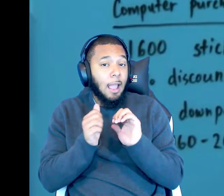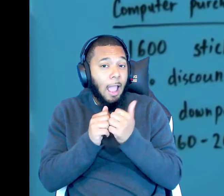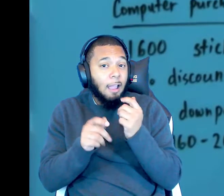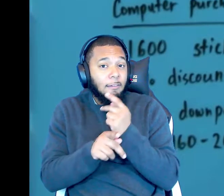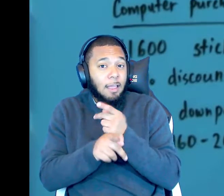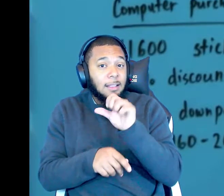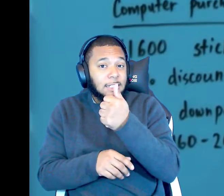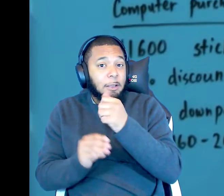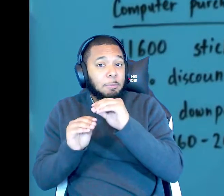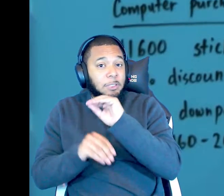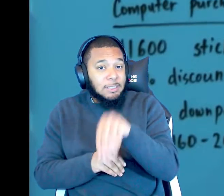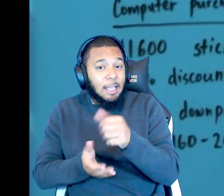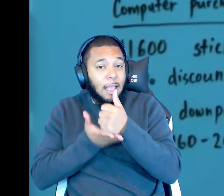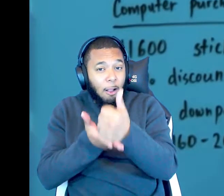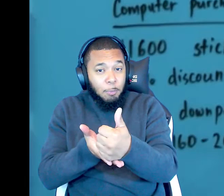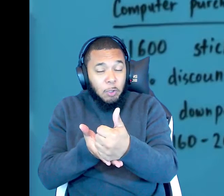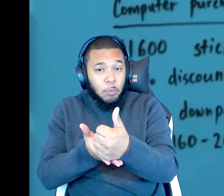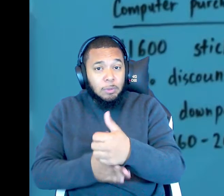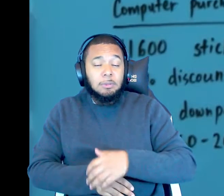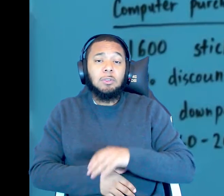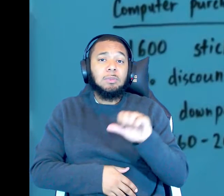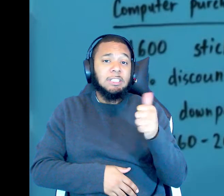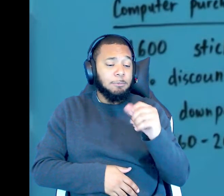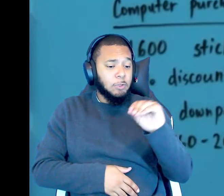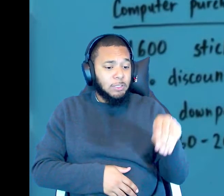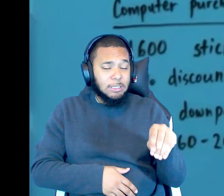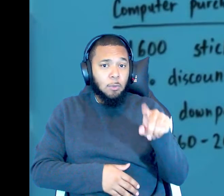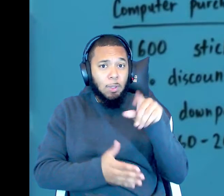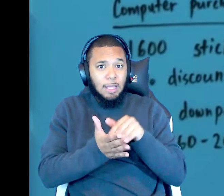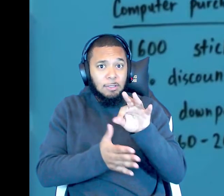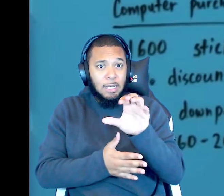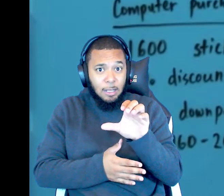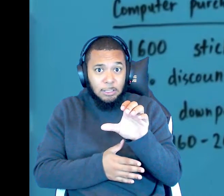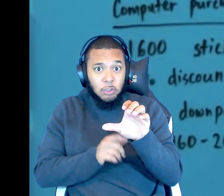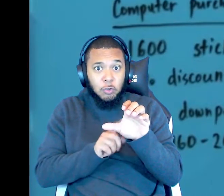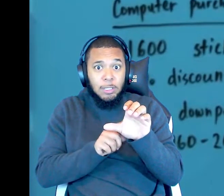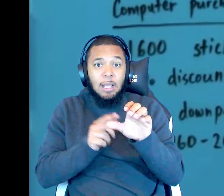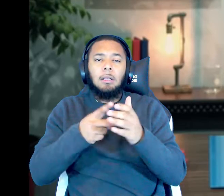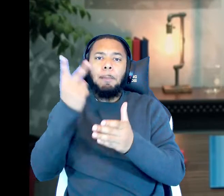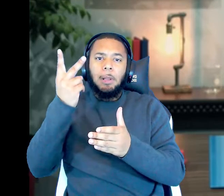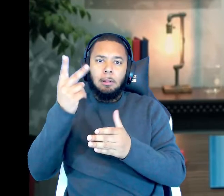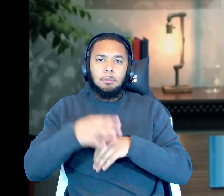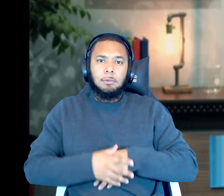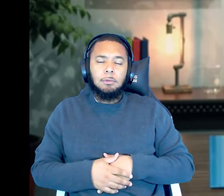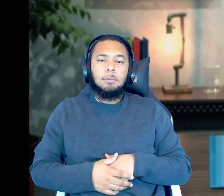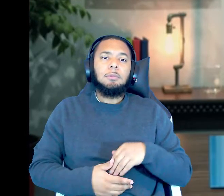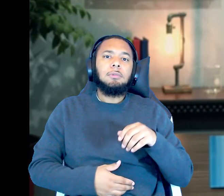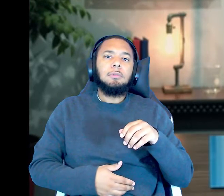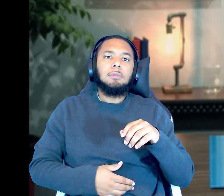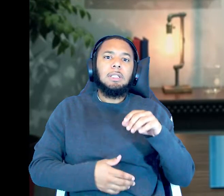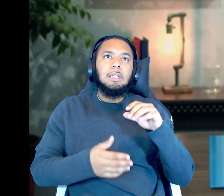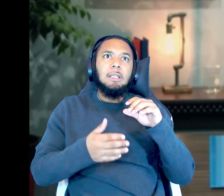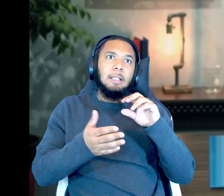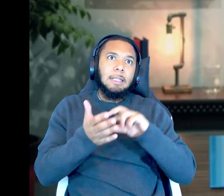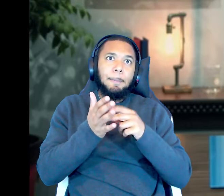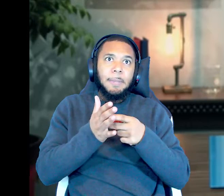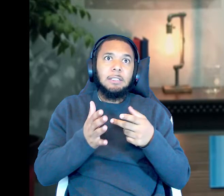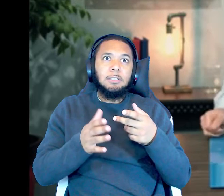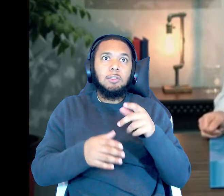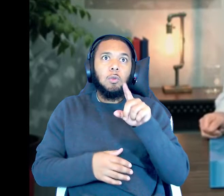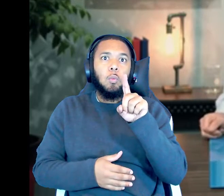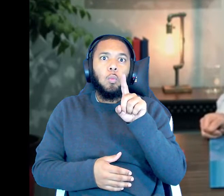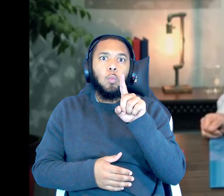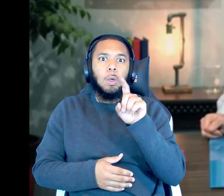then double whatever that is to get to 20%. So 10% of this we divide by 10. 1,900 divided by 10, you just take